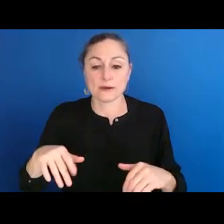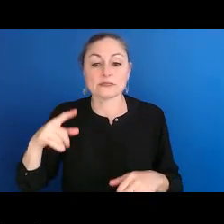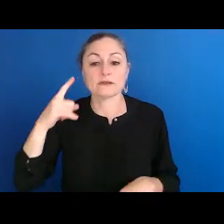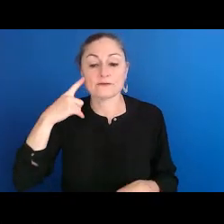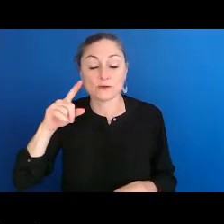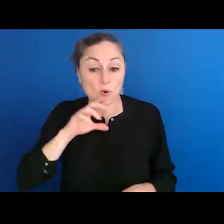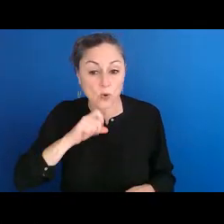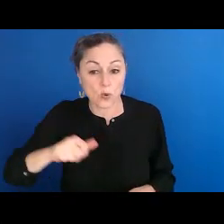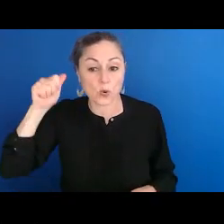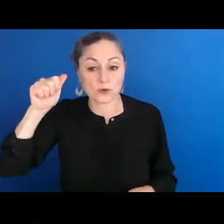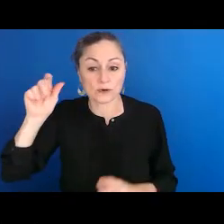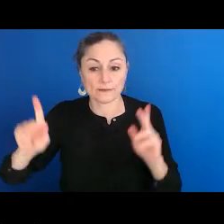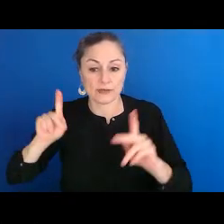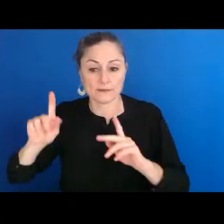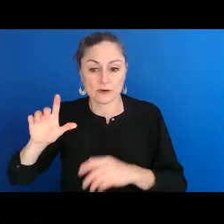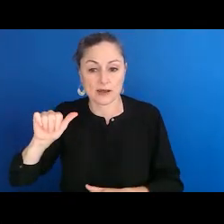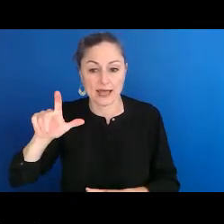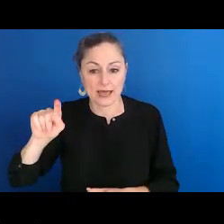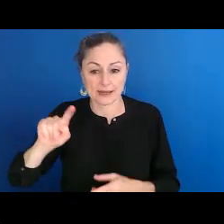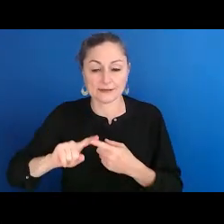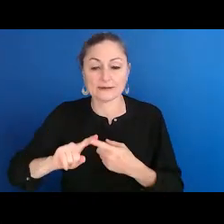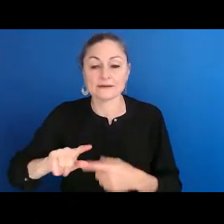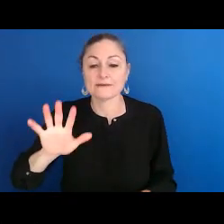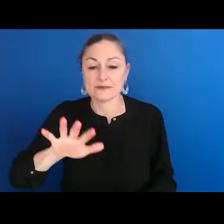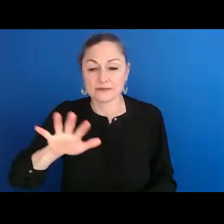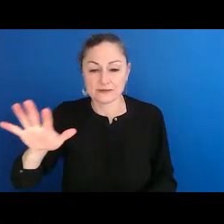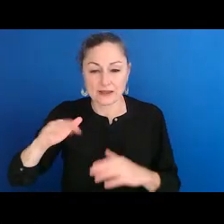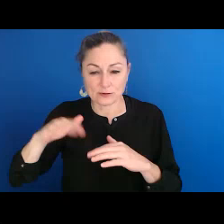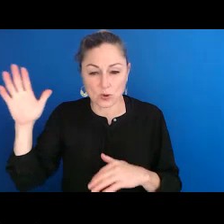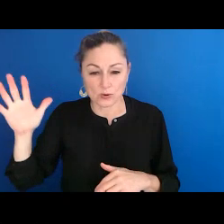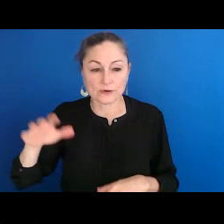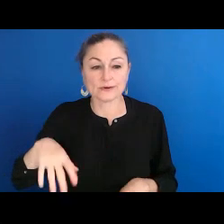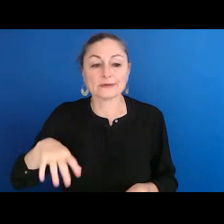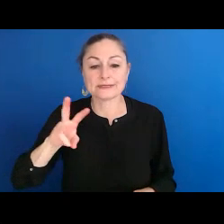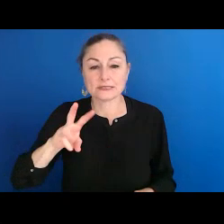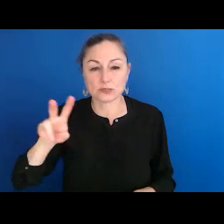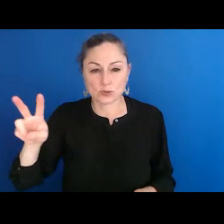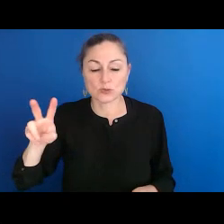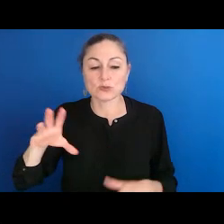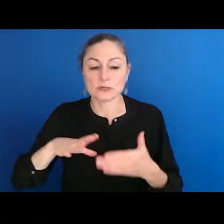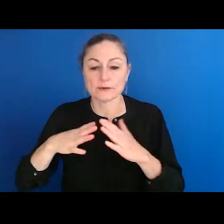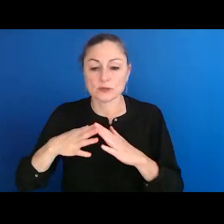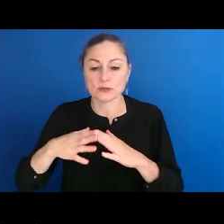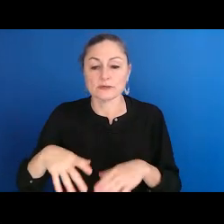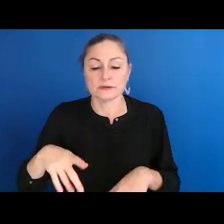So 55 and older and 62 and over communities may be exempt